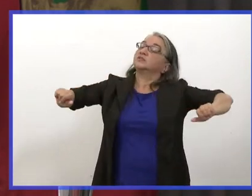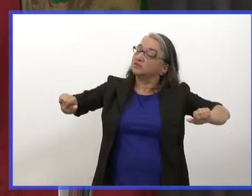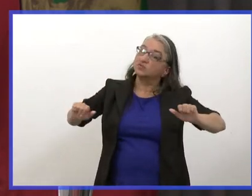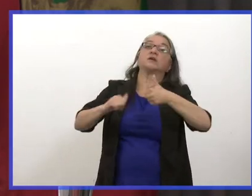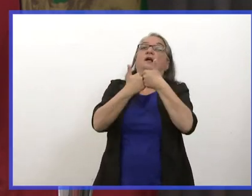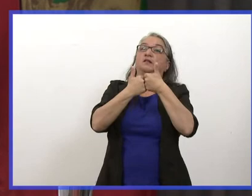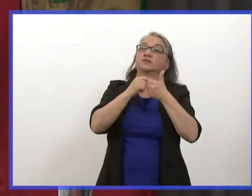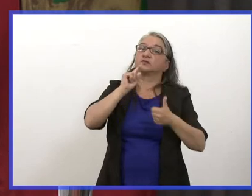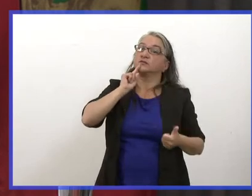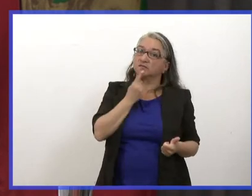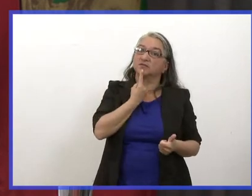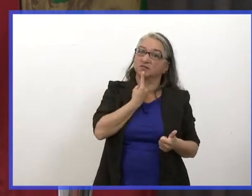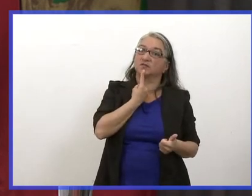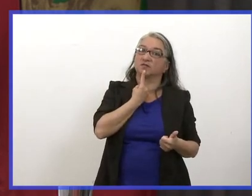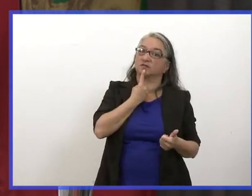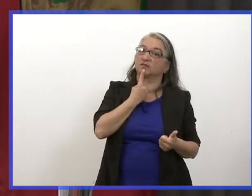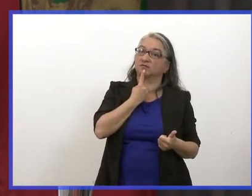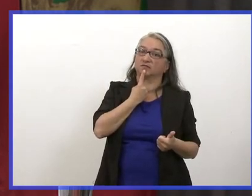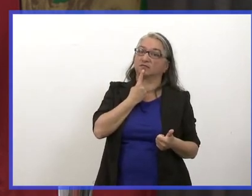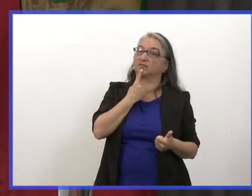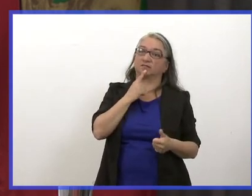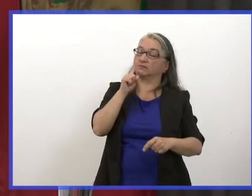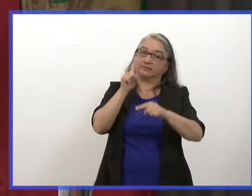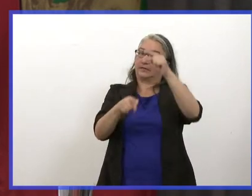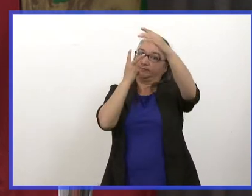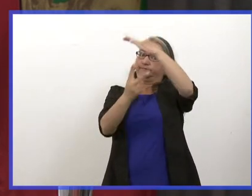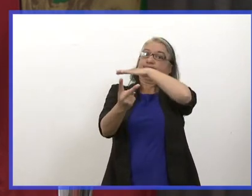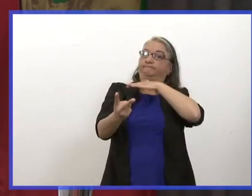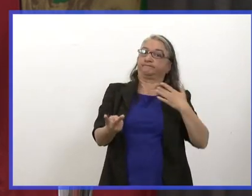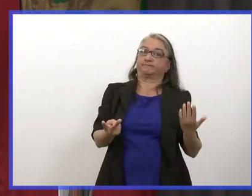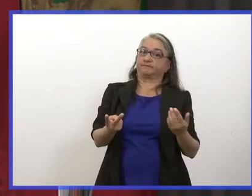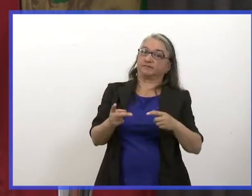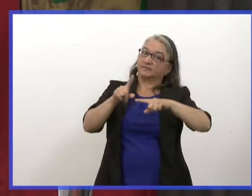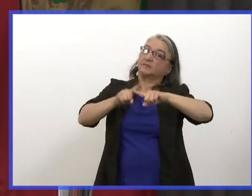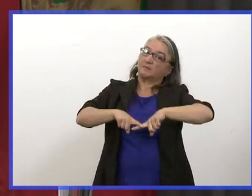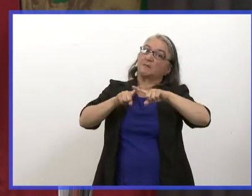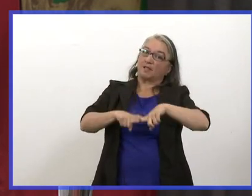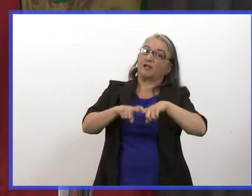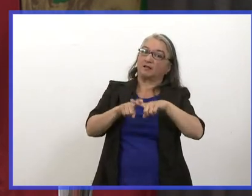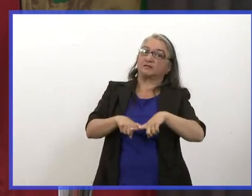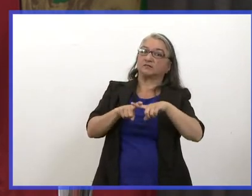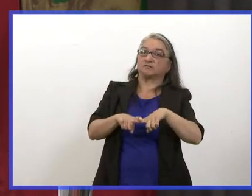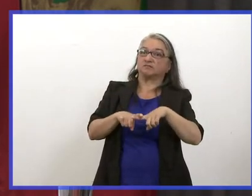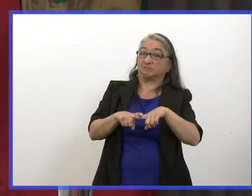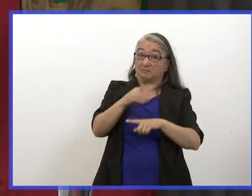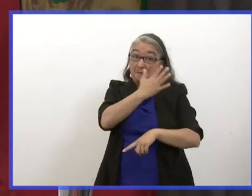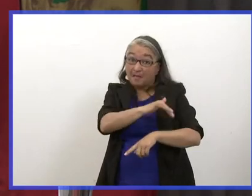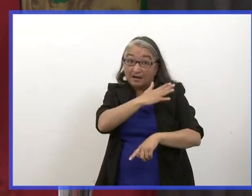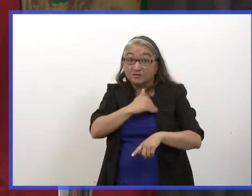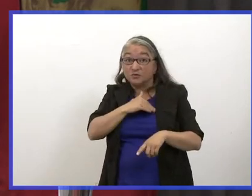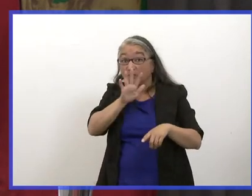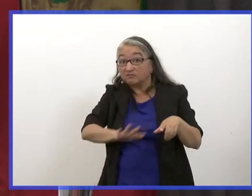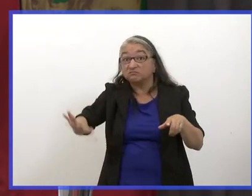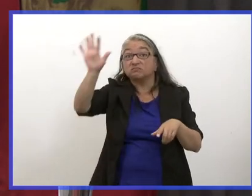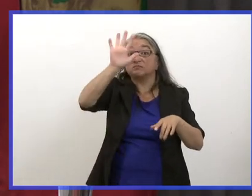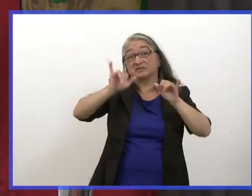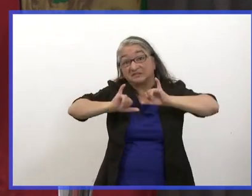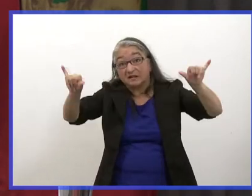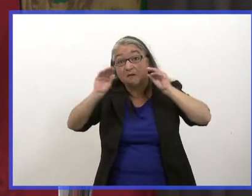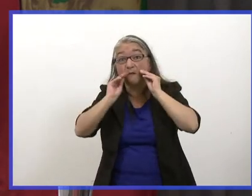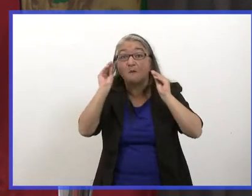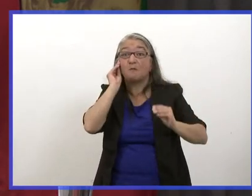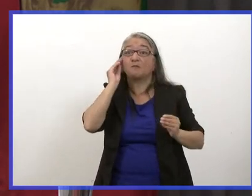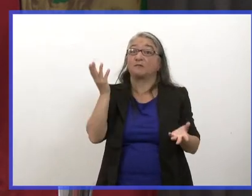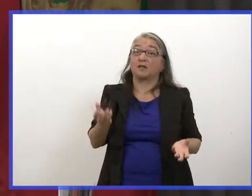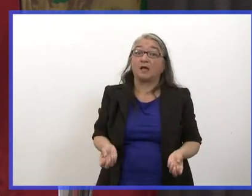we can do to follow those restrictions and get vaccinated as soon as possible and stay safe is really going to help us. There's hope in the